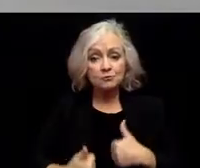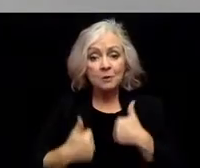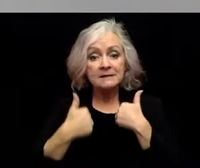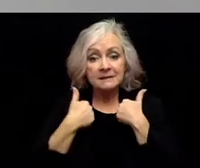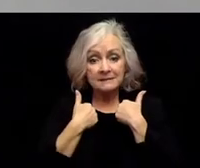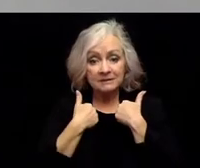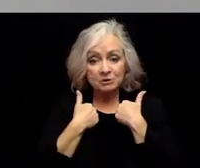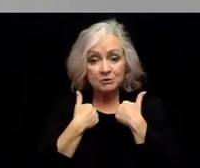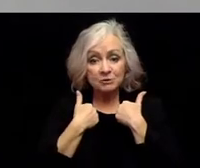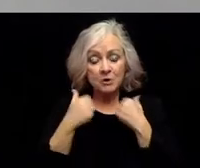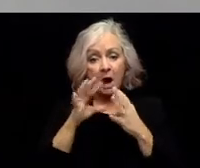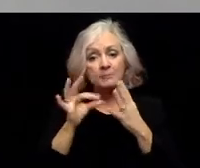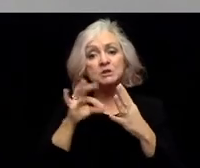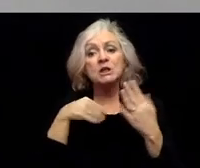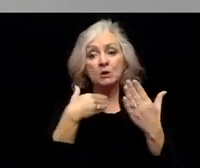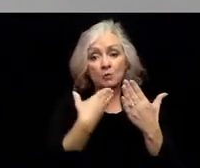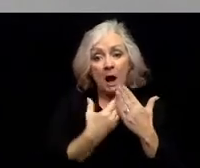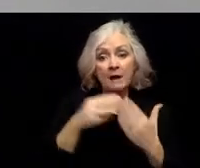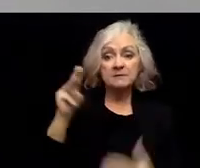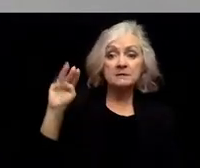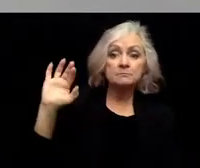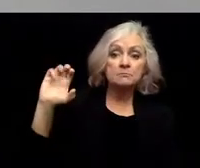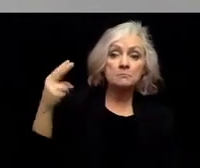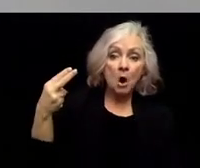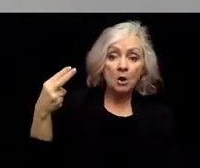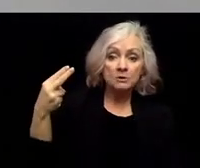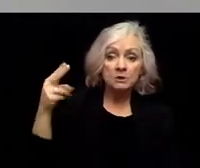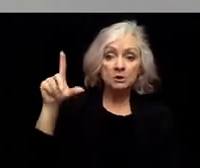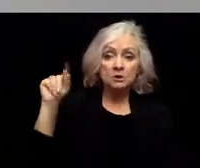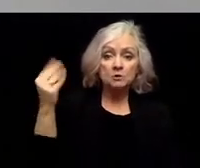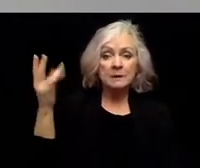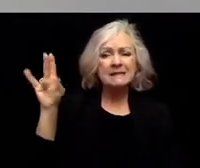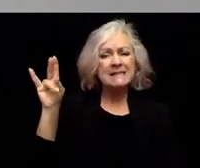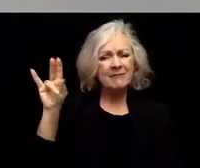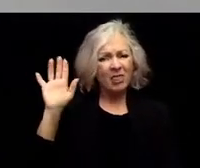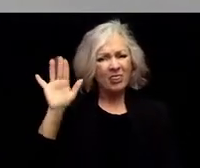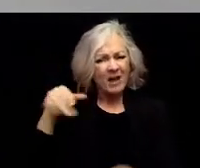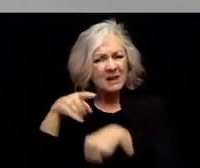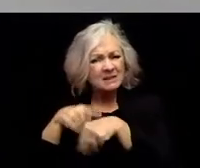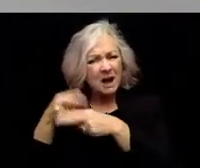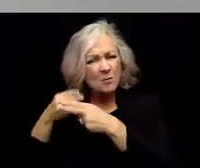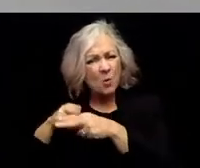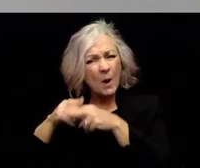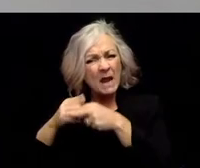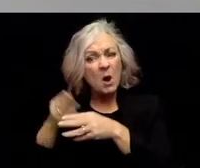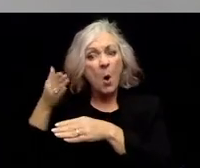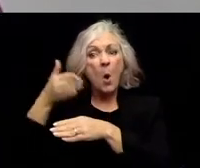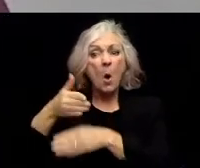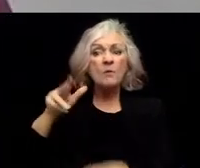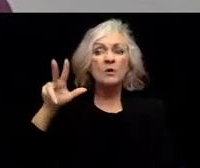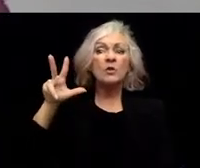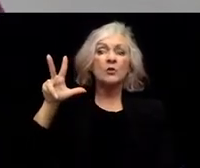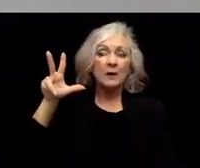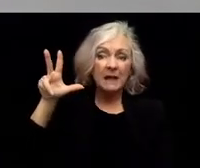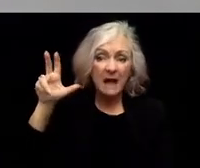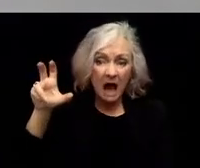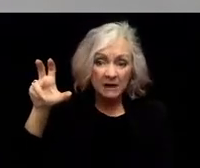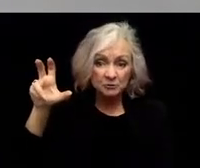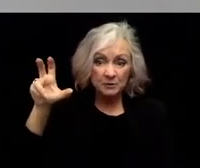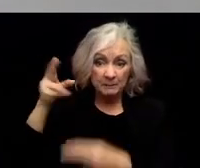of 2017 at a weight of a little over 301 pounds.